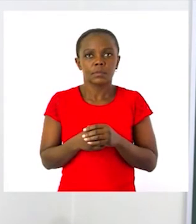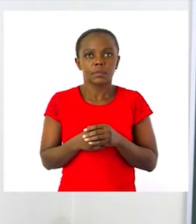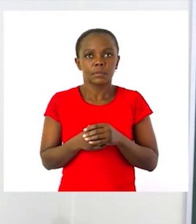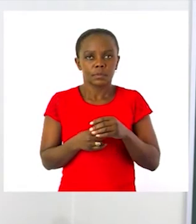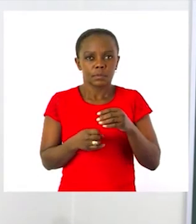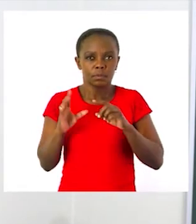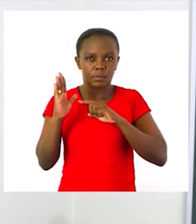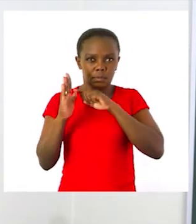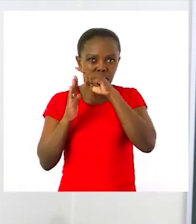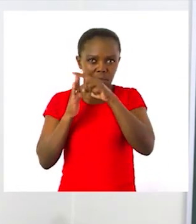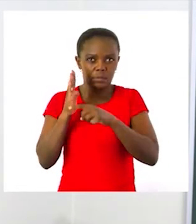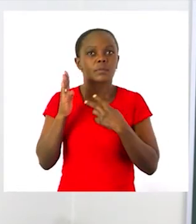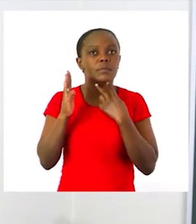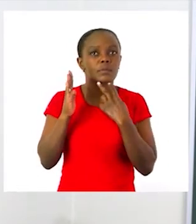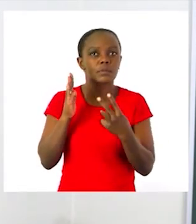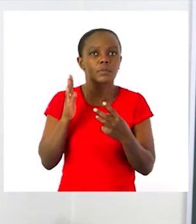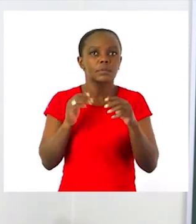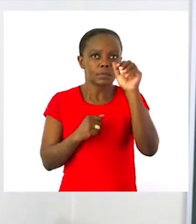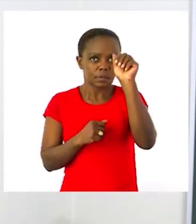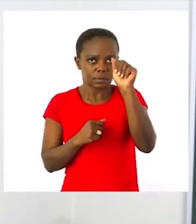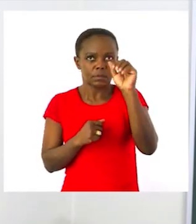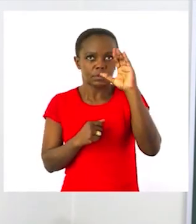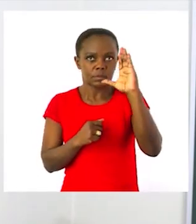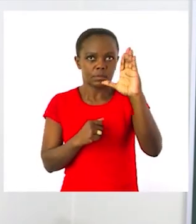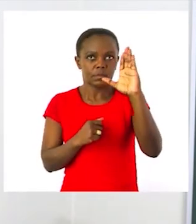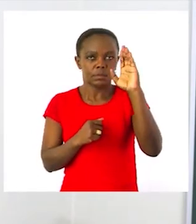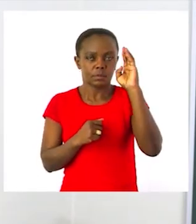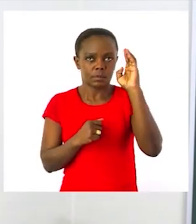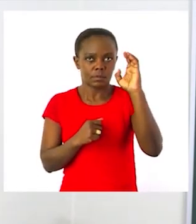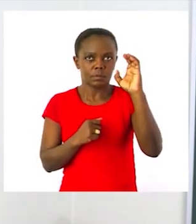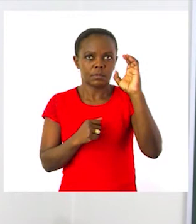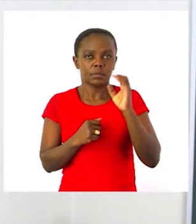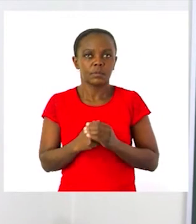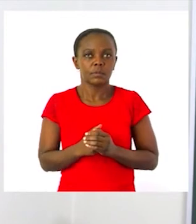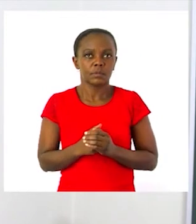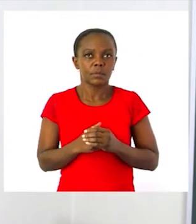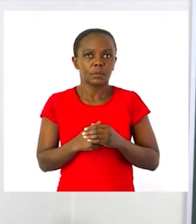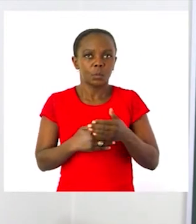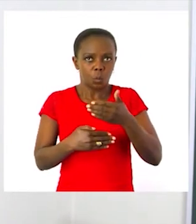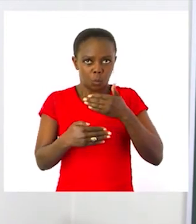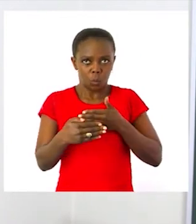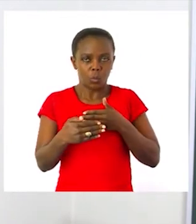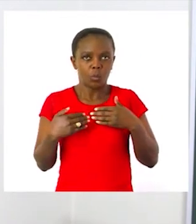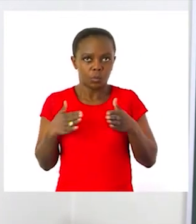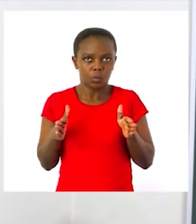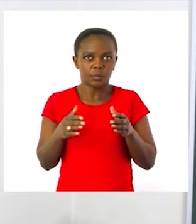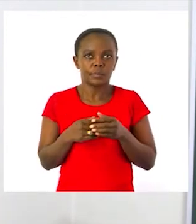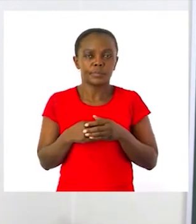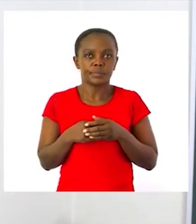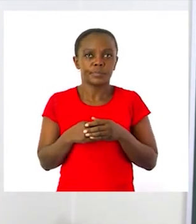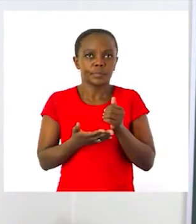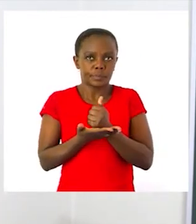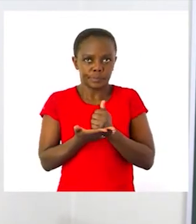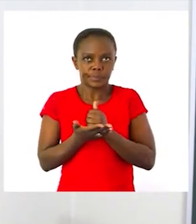vowel sounds and the alphabet. Before we begin our lesson, let us sanitize